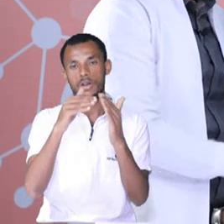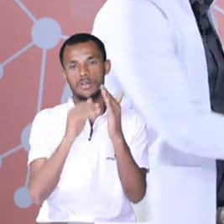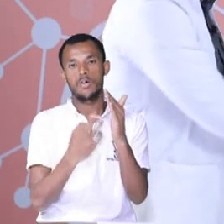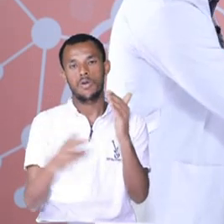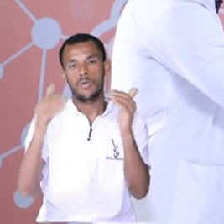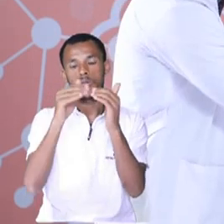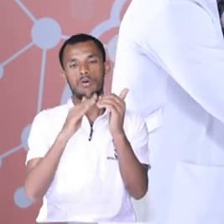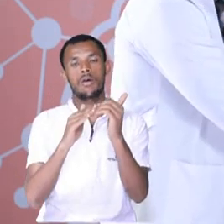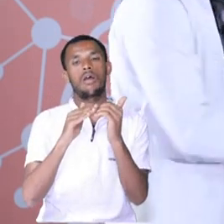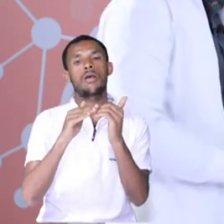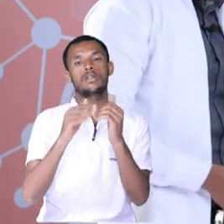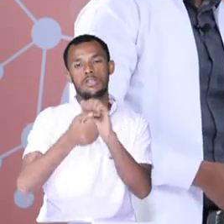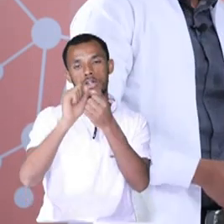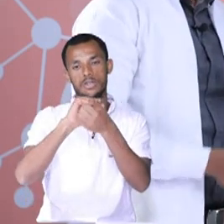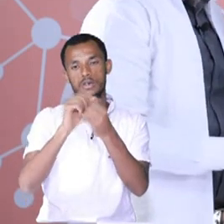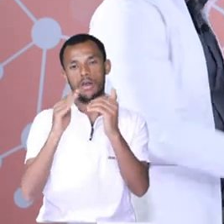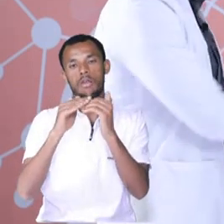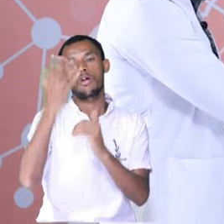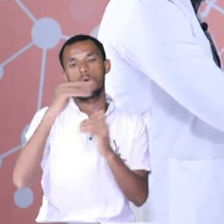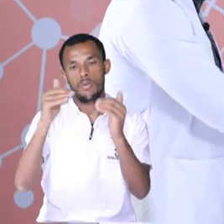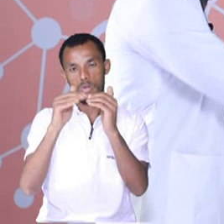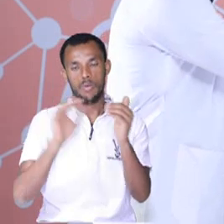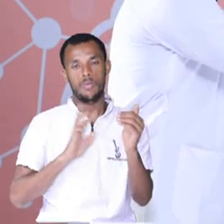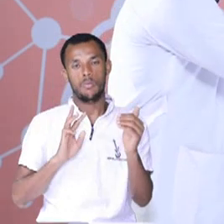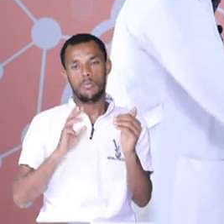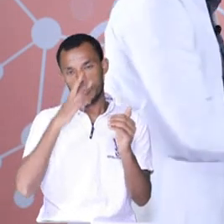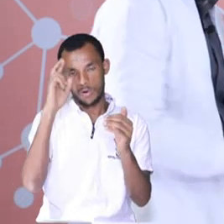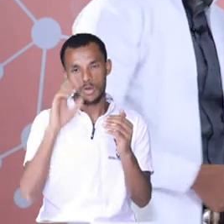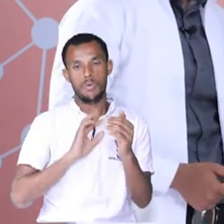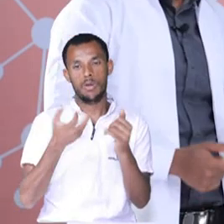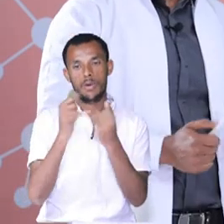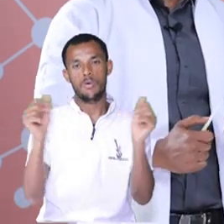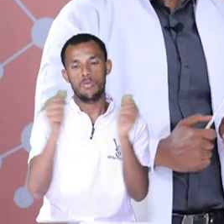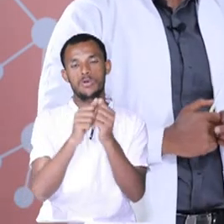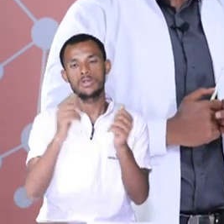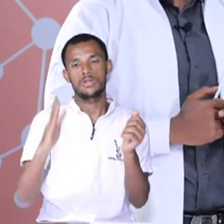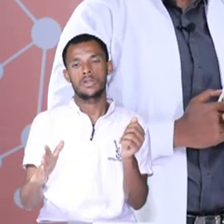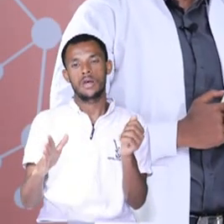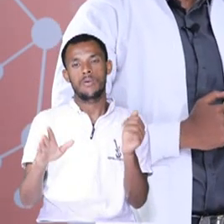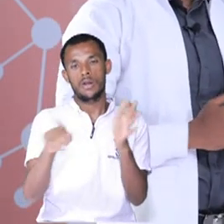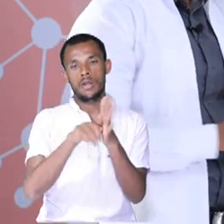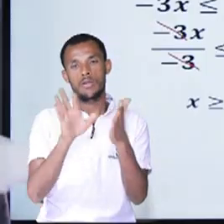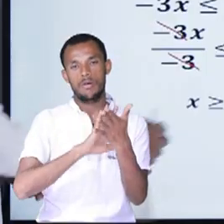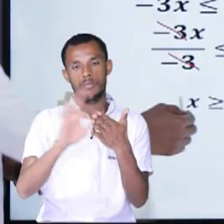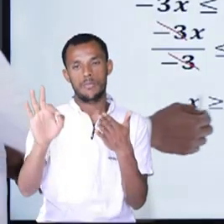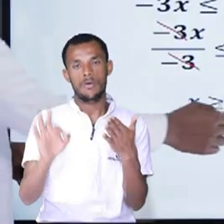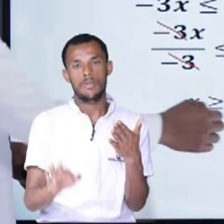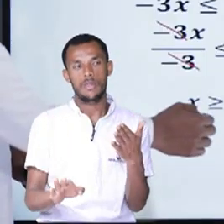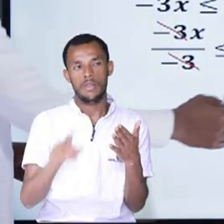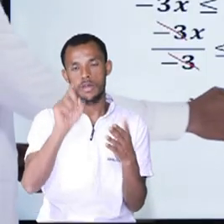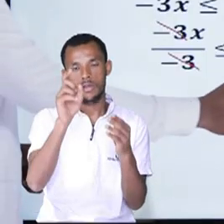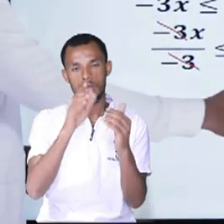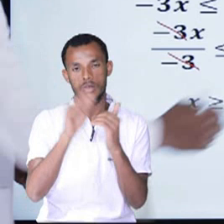change it into greater than or equal to, because we divide both sides by the negative number. Therefore